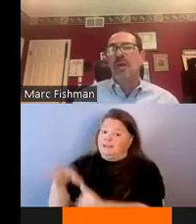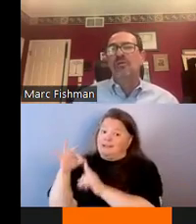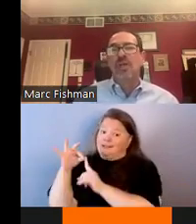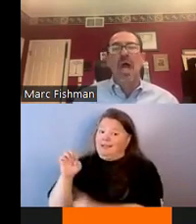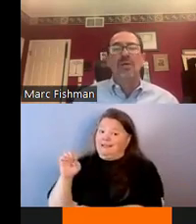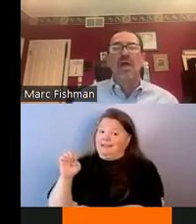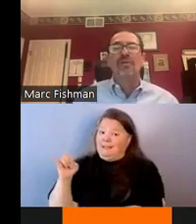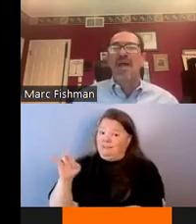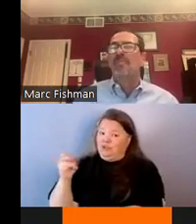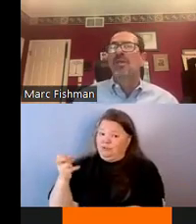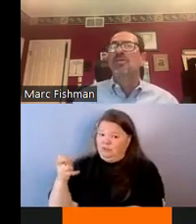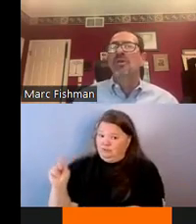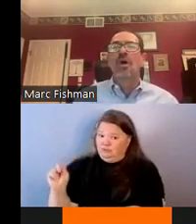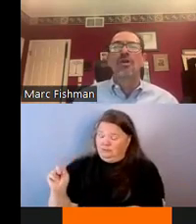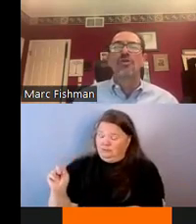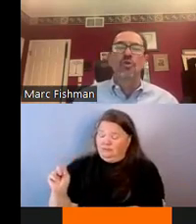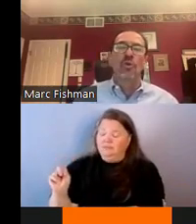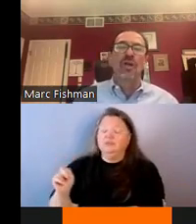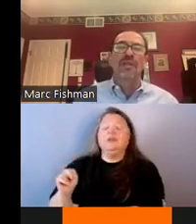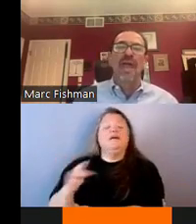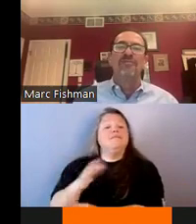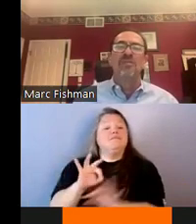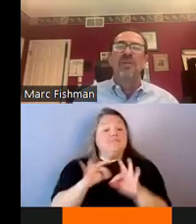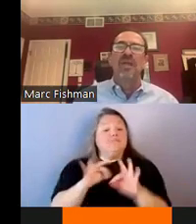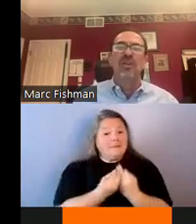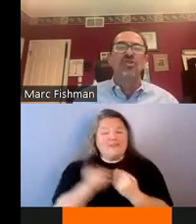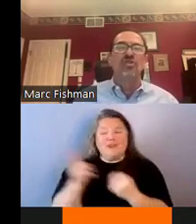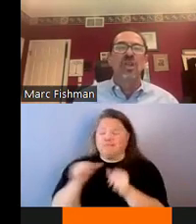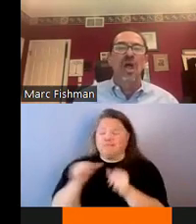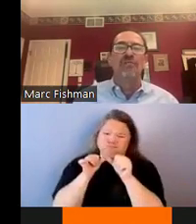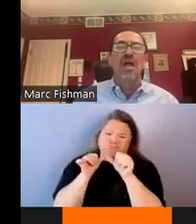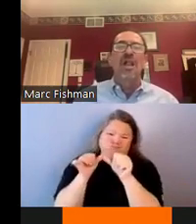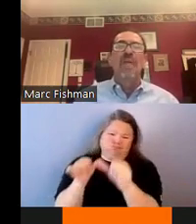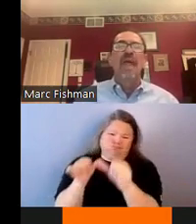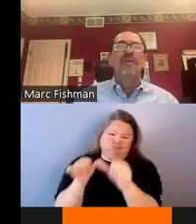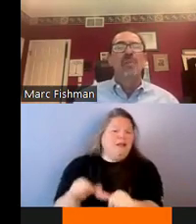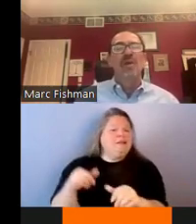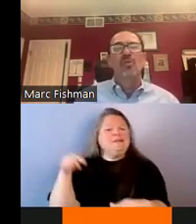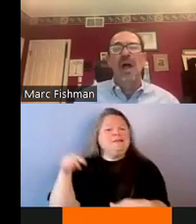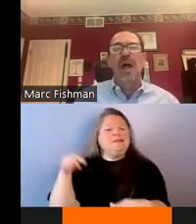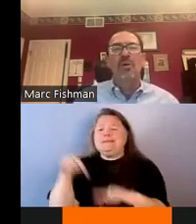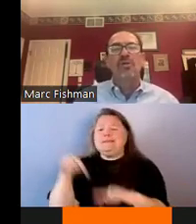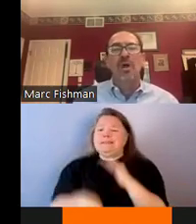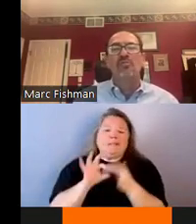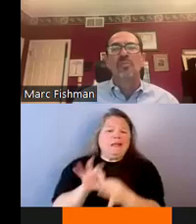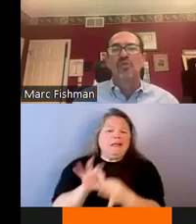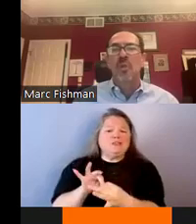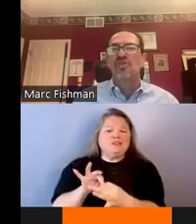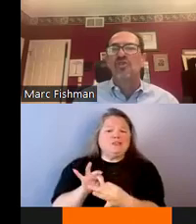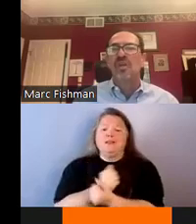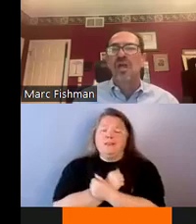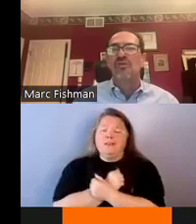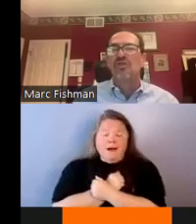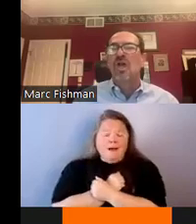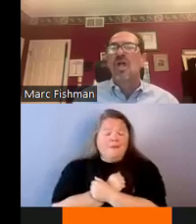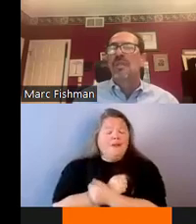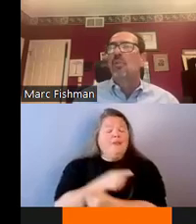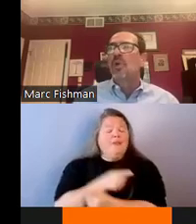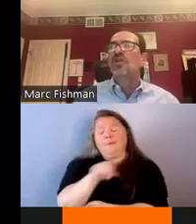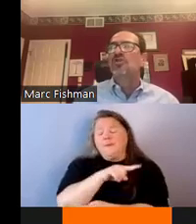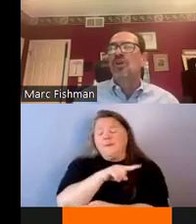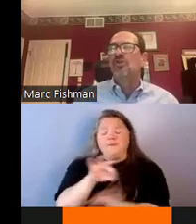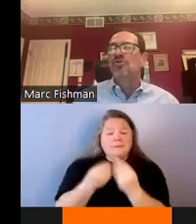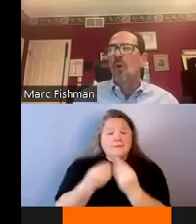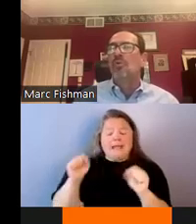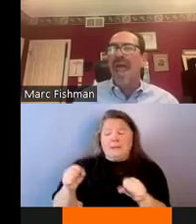it's at the outside, right? Families are enduring. They have deep connections and love. They have special powers of persuasion and leverage